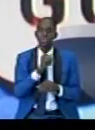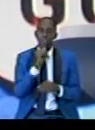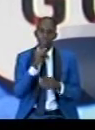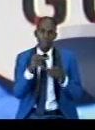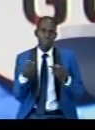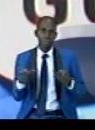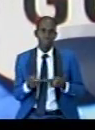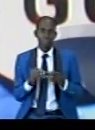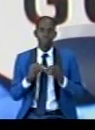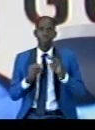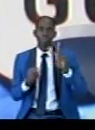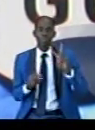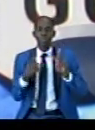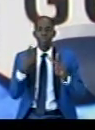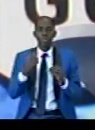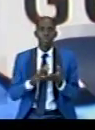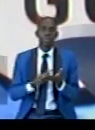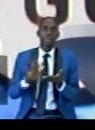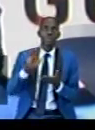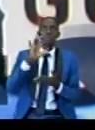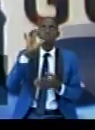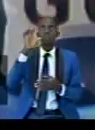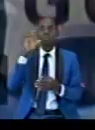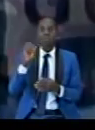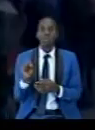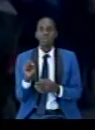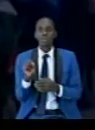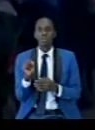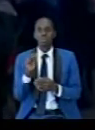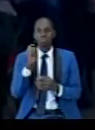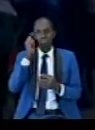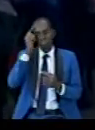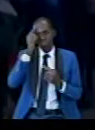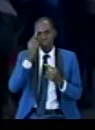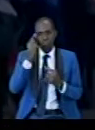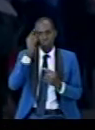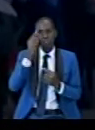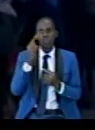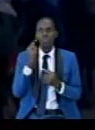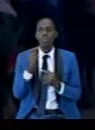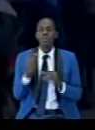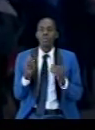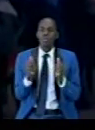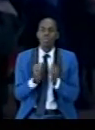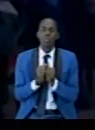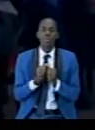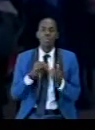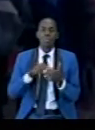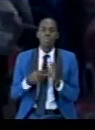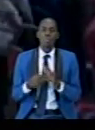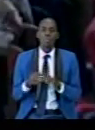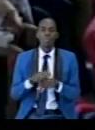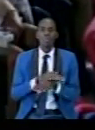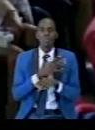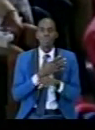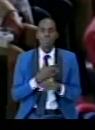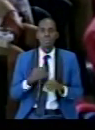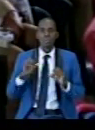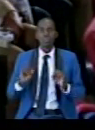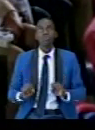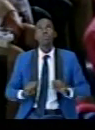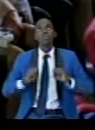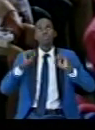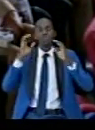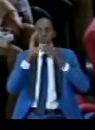a glorious consecration with purposeful, submissive humility.